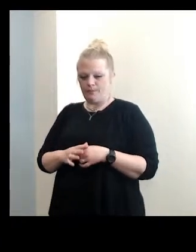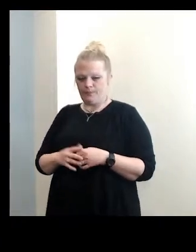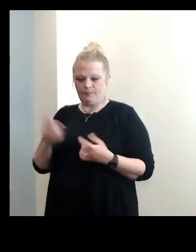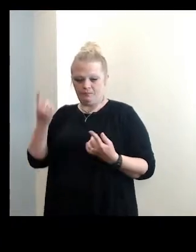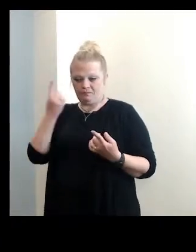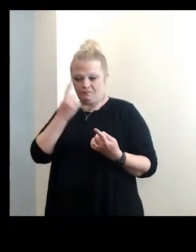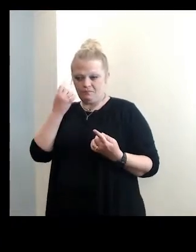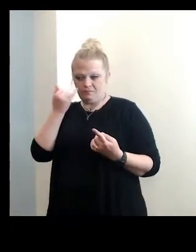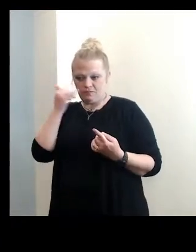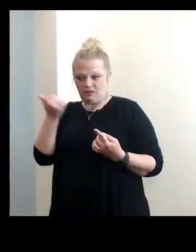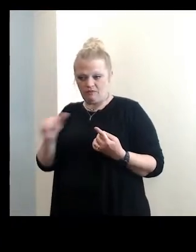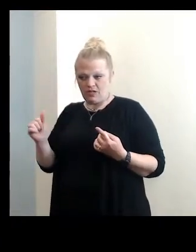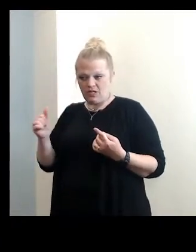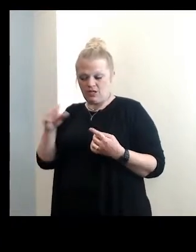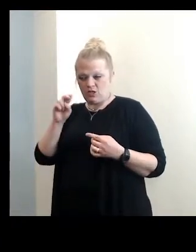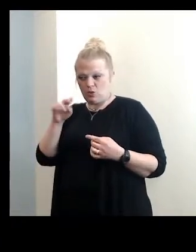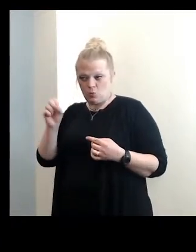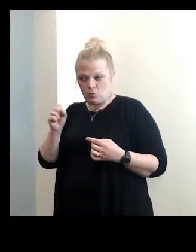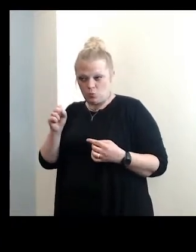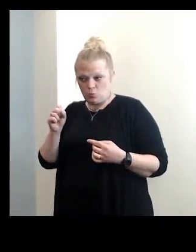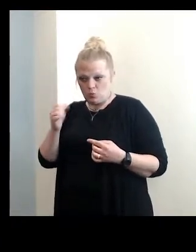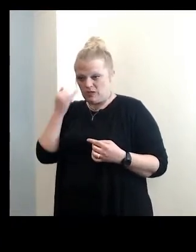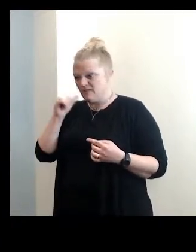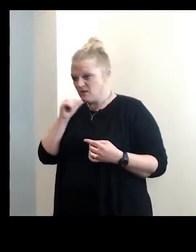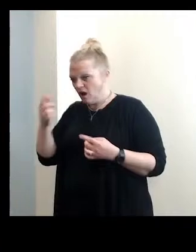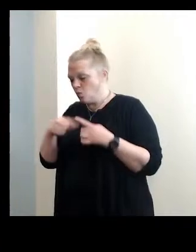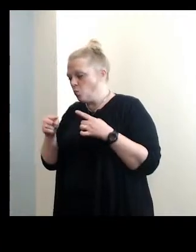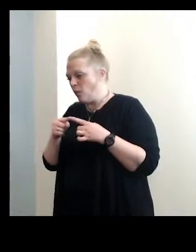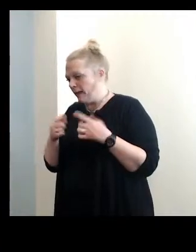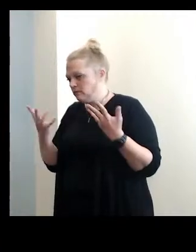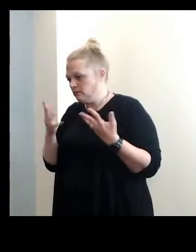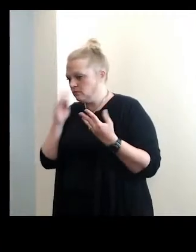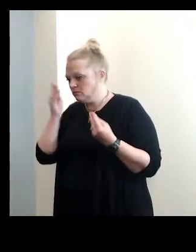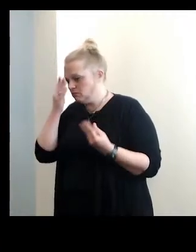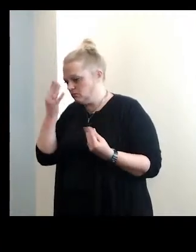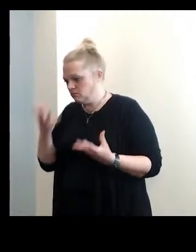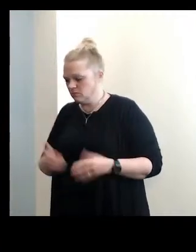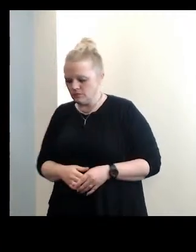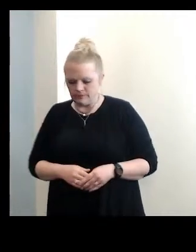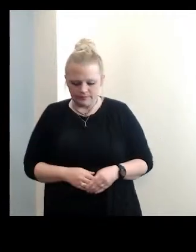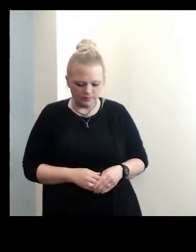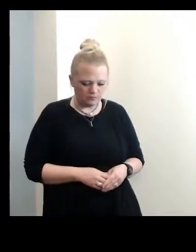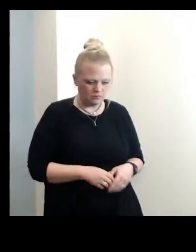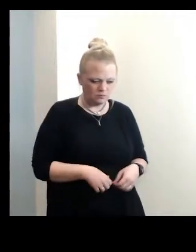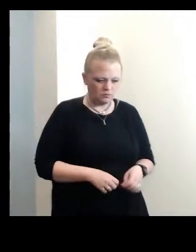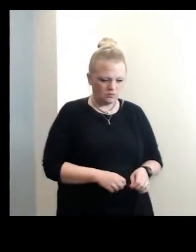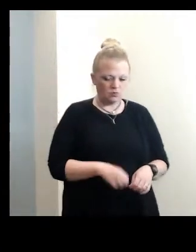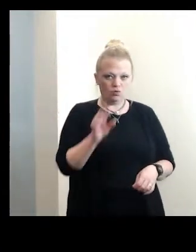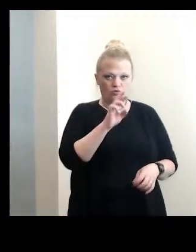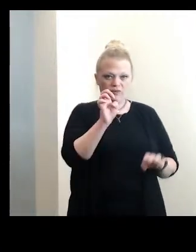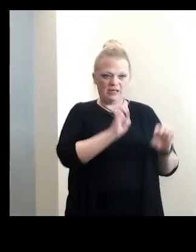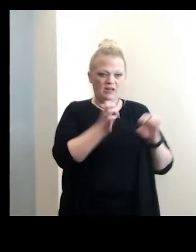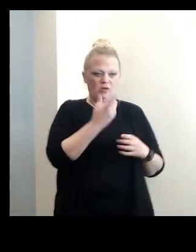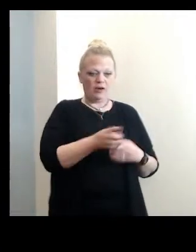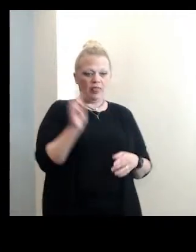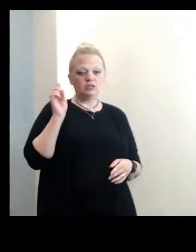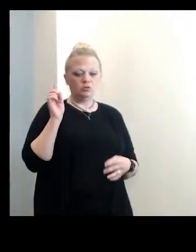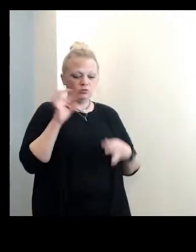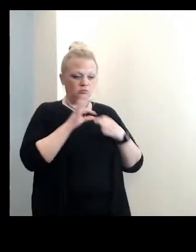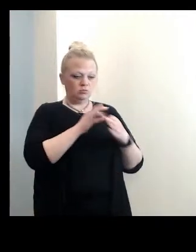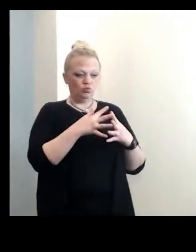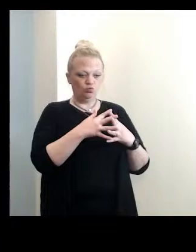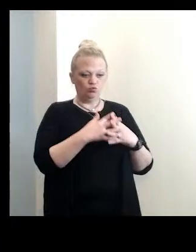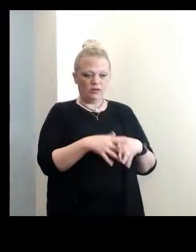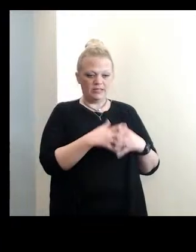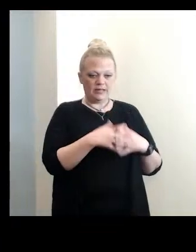Just wondering if there's any news to report on that yet, and if not, when will any information be coming out about that? It was reevaluated last week as it pertains to